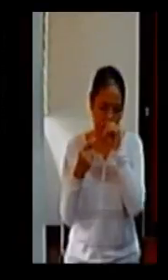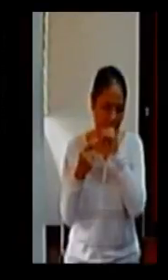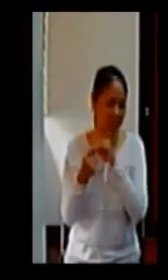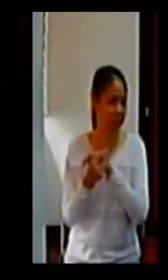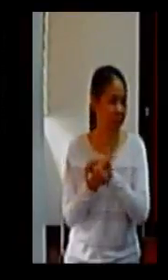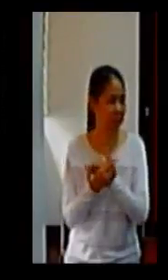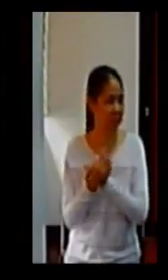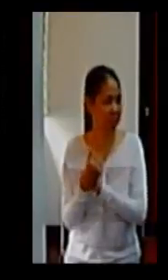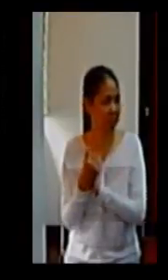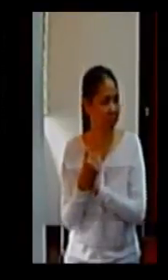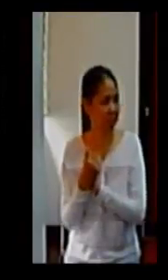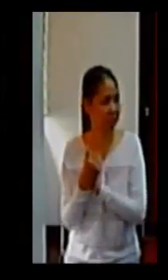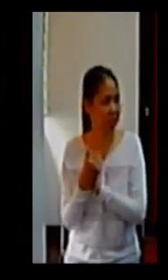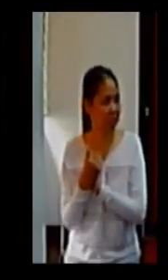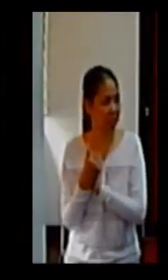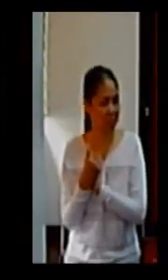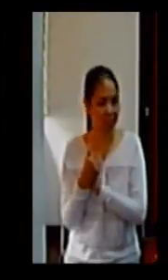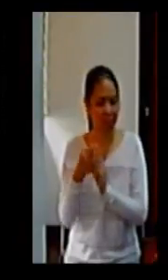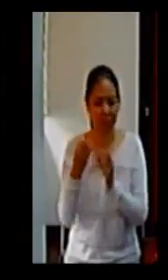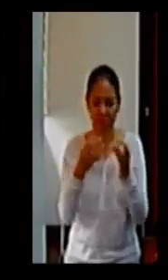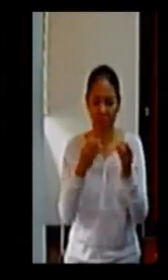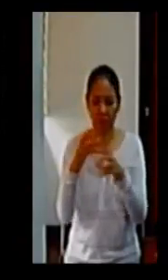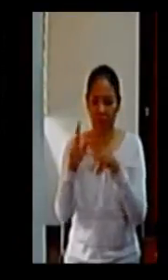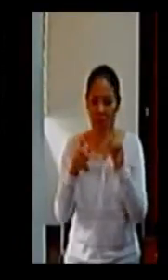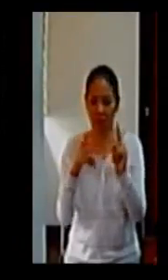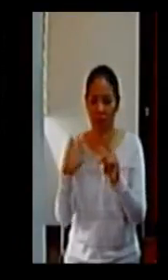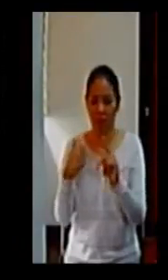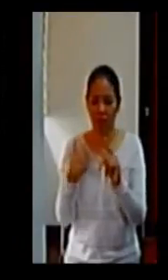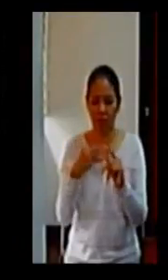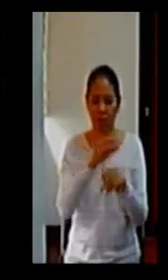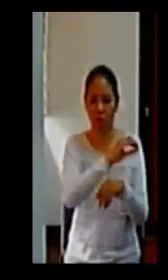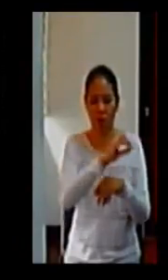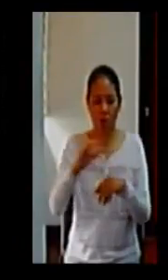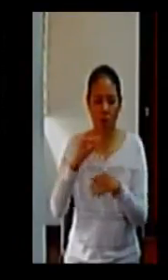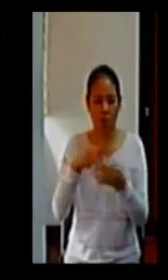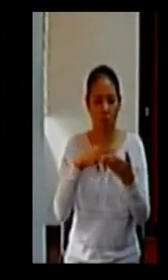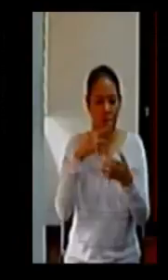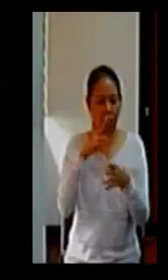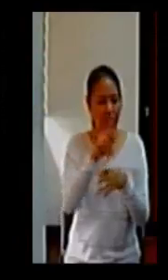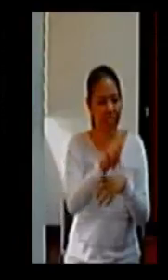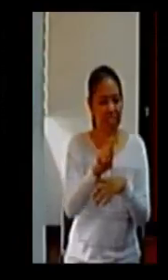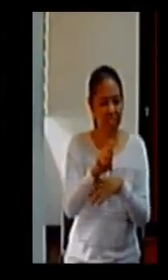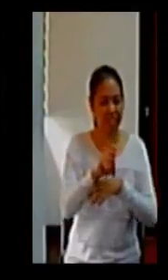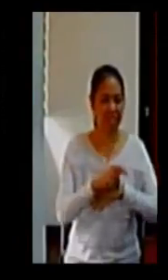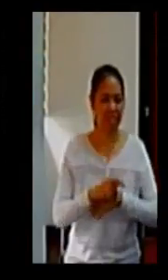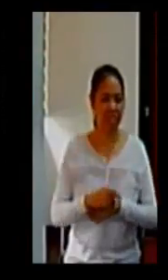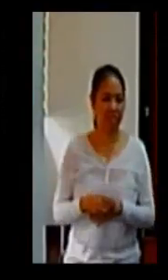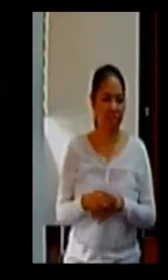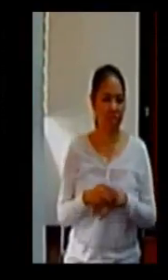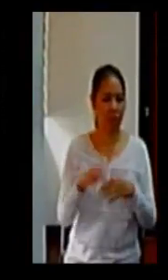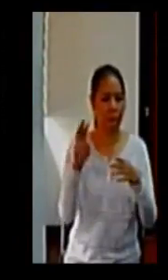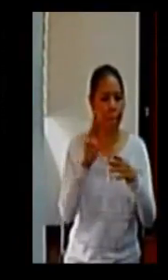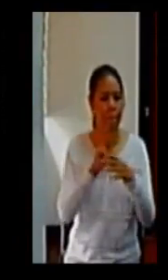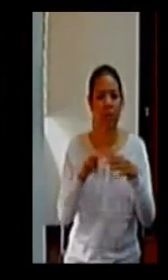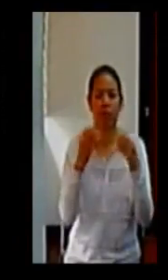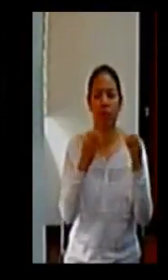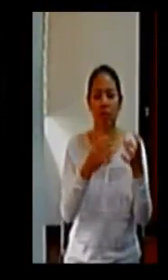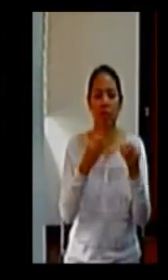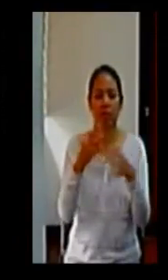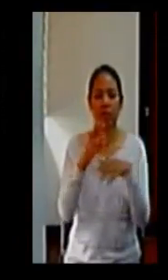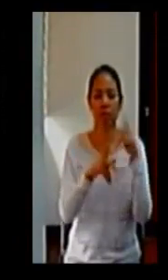eh may rice terraces sila. So I would say na majority of ang people noon is